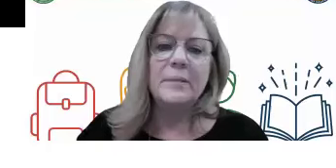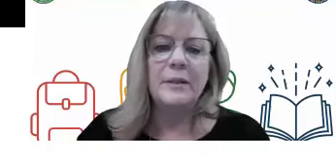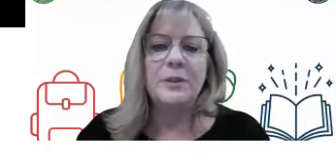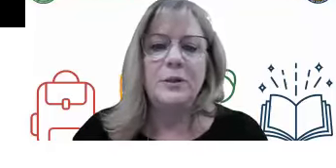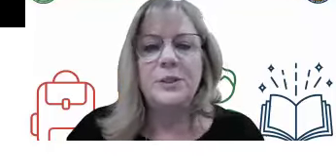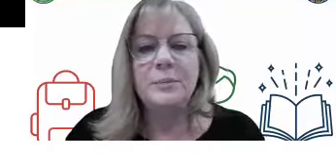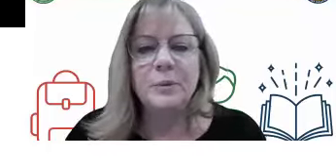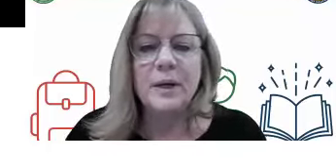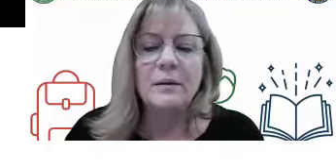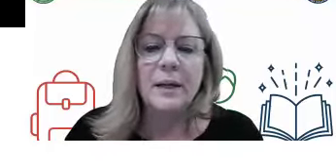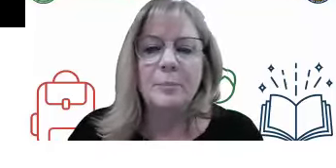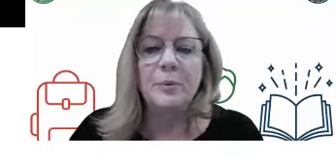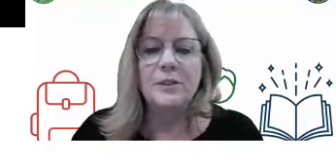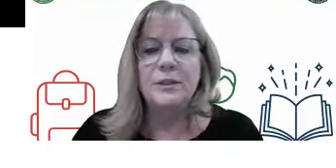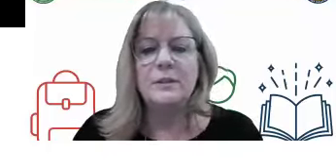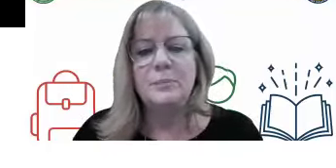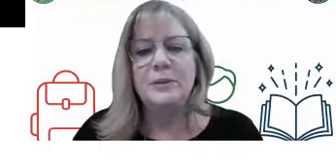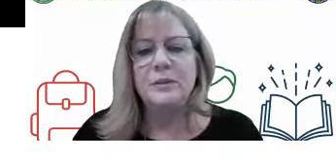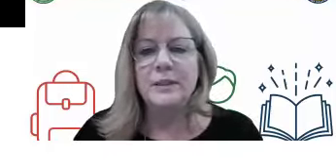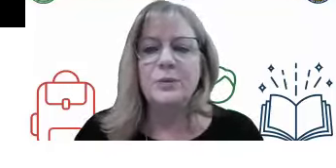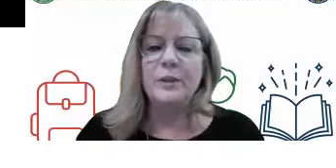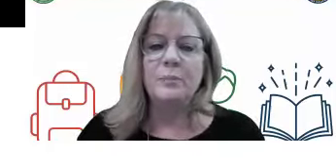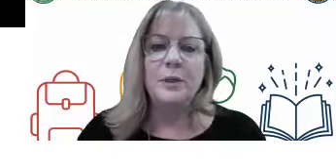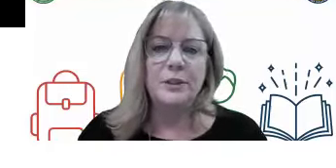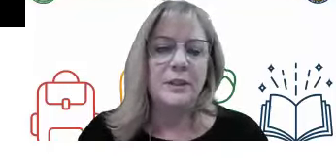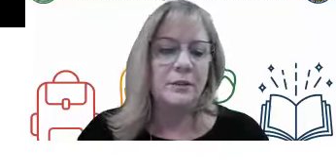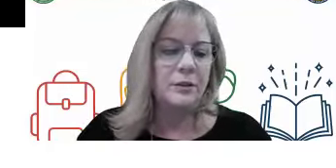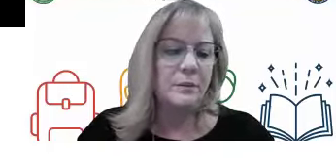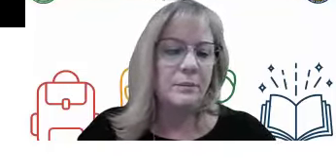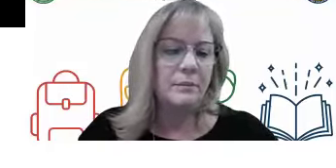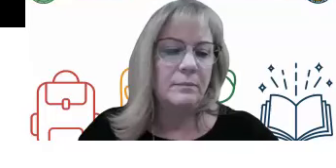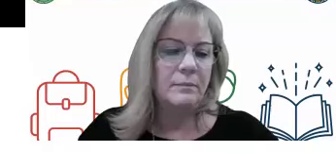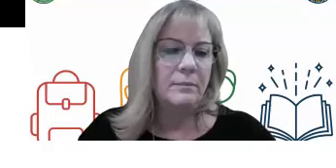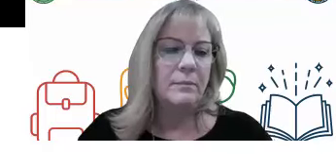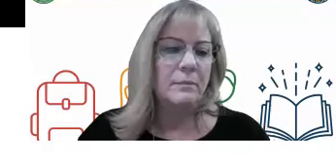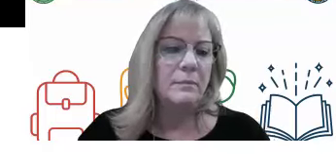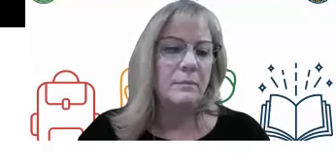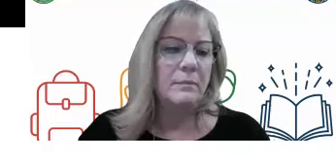Good morning. My name is Kirsten Morrell. I'm a project specialist with Project Teach.